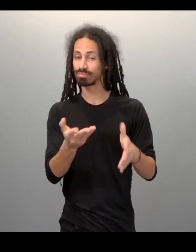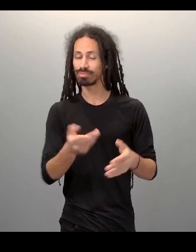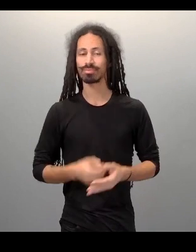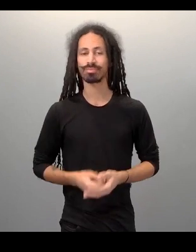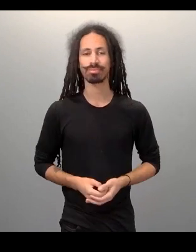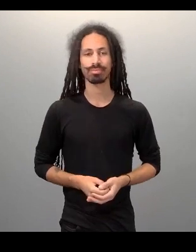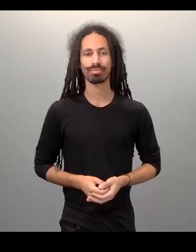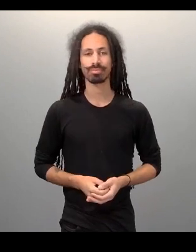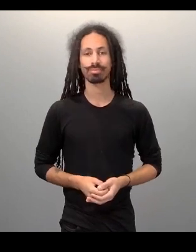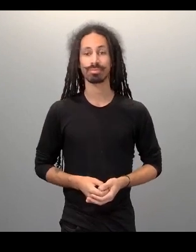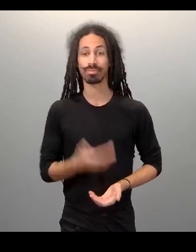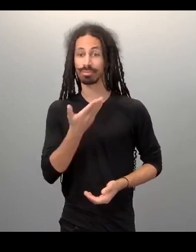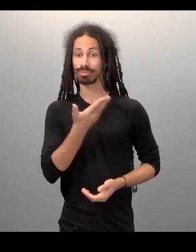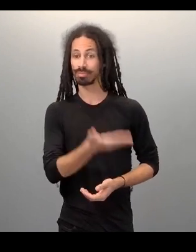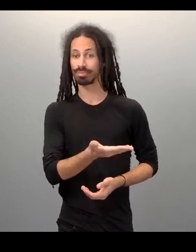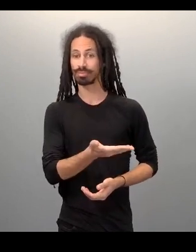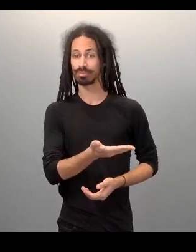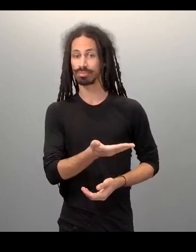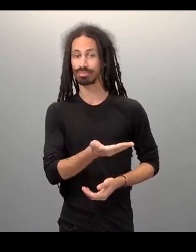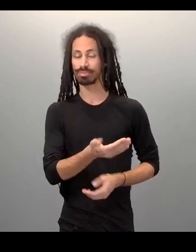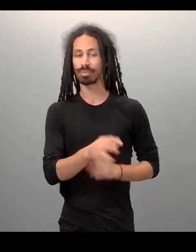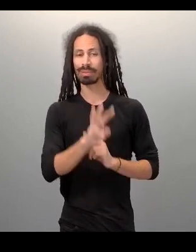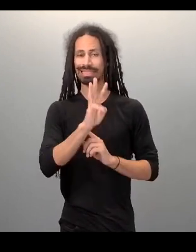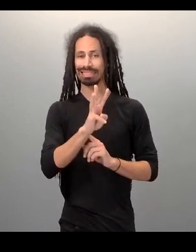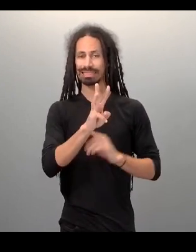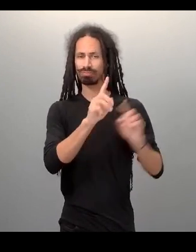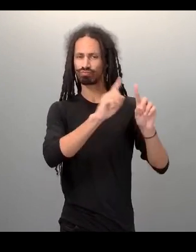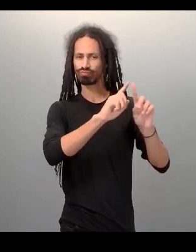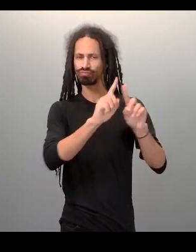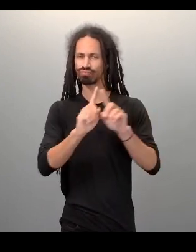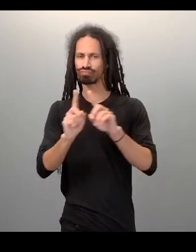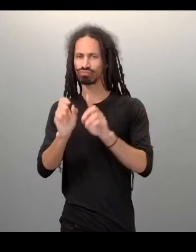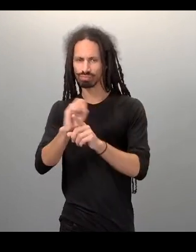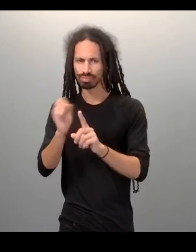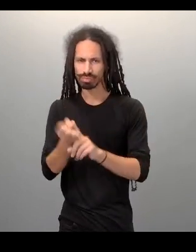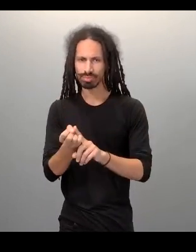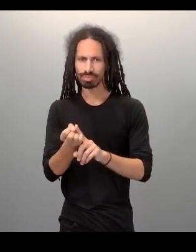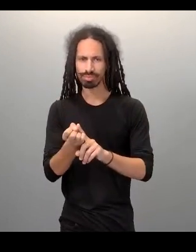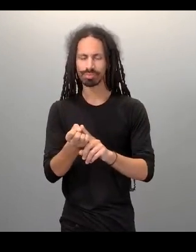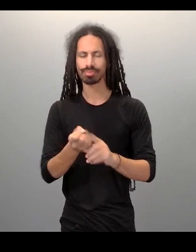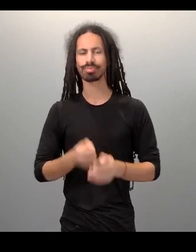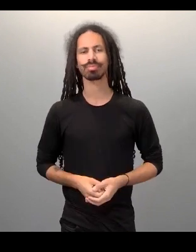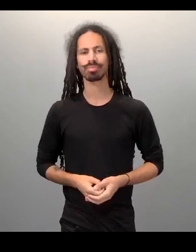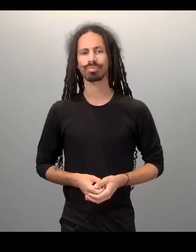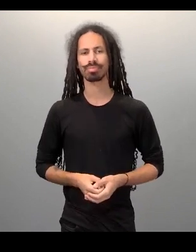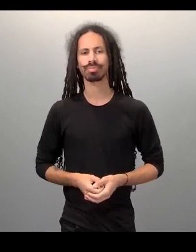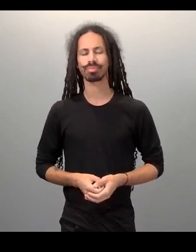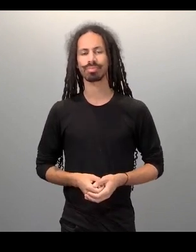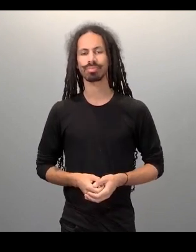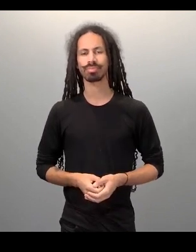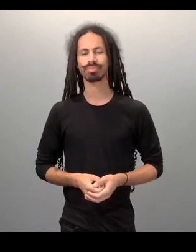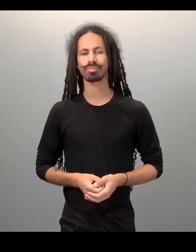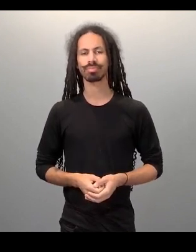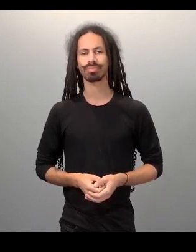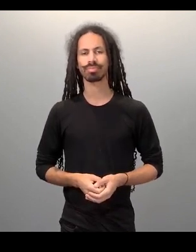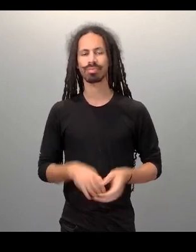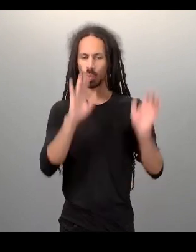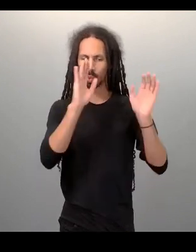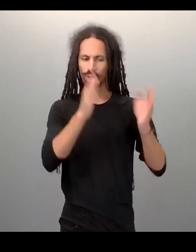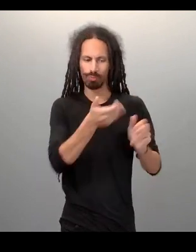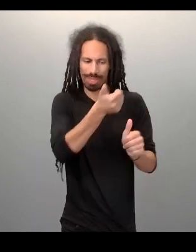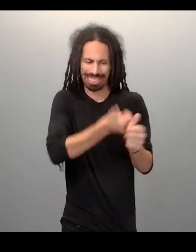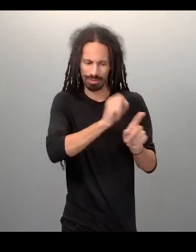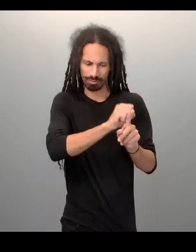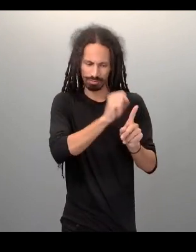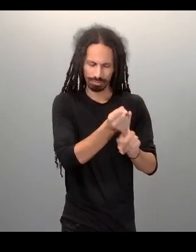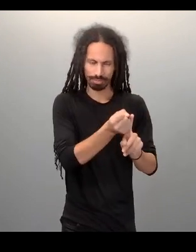So here we have 6 different situations, and we're going to look at the situation and get a